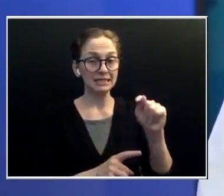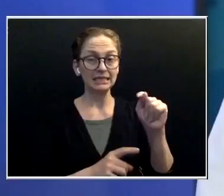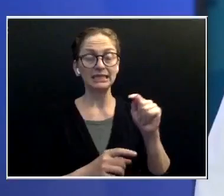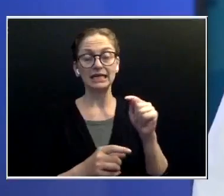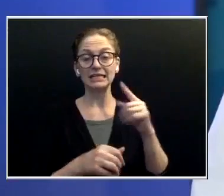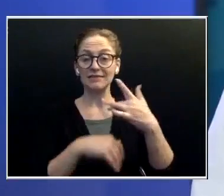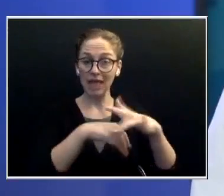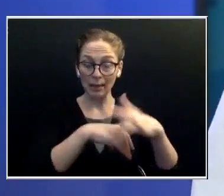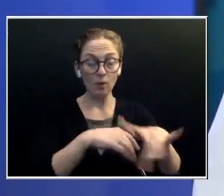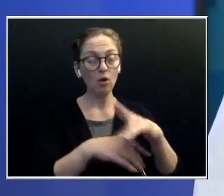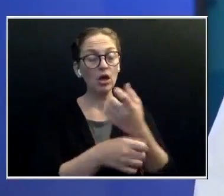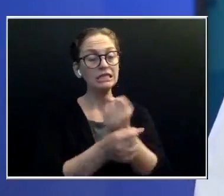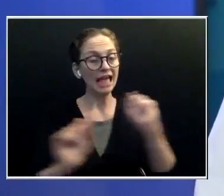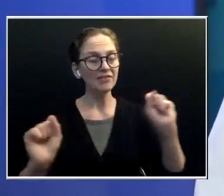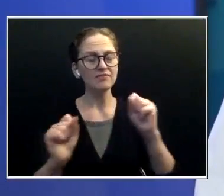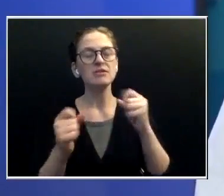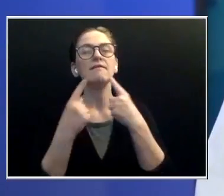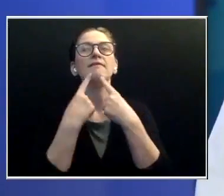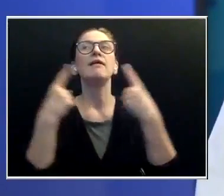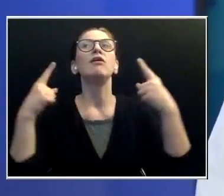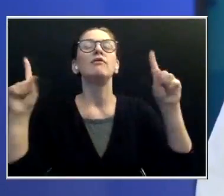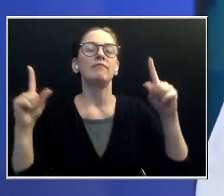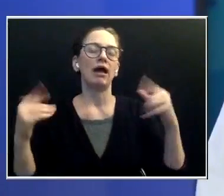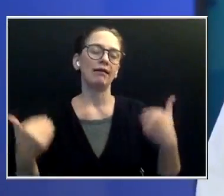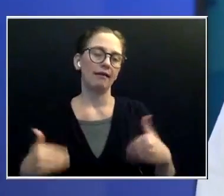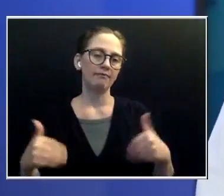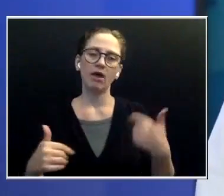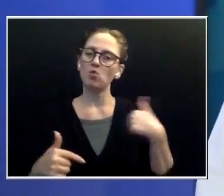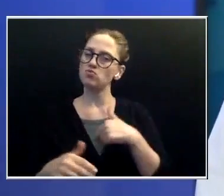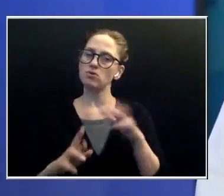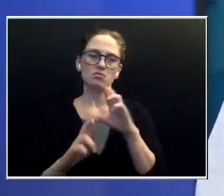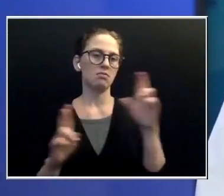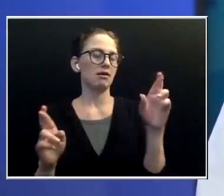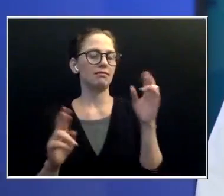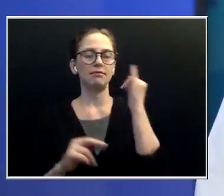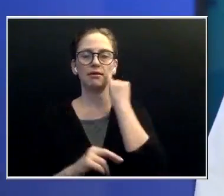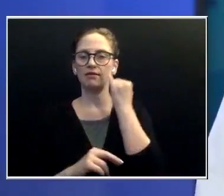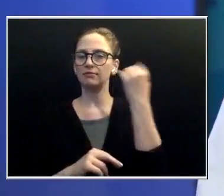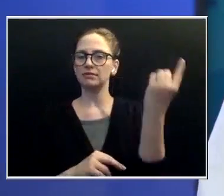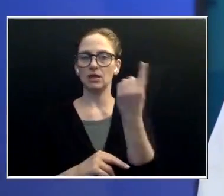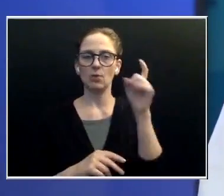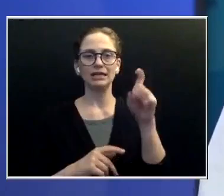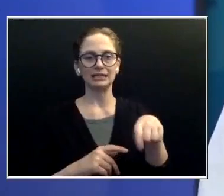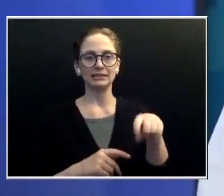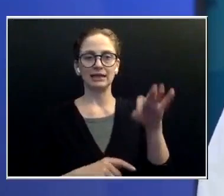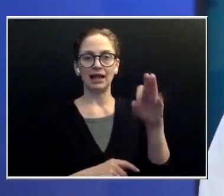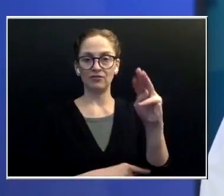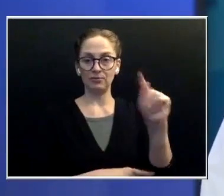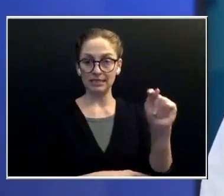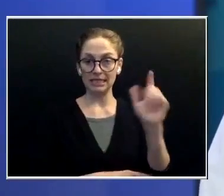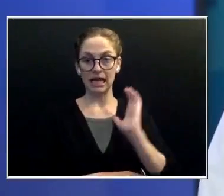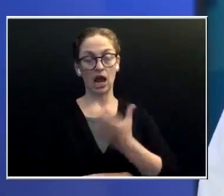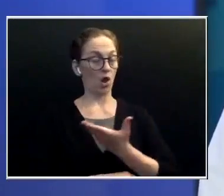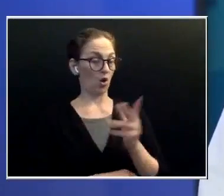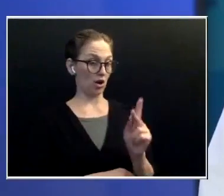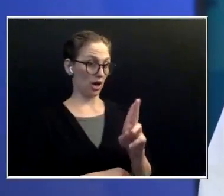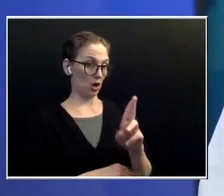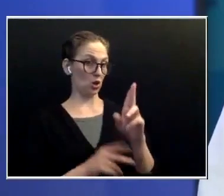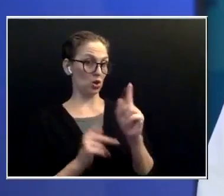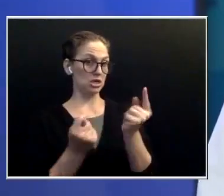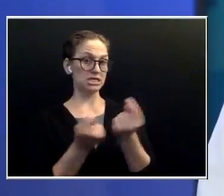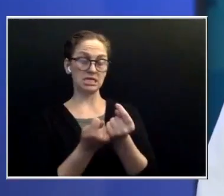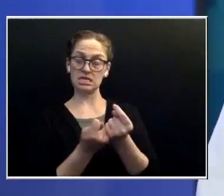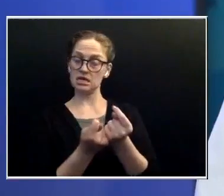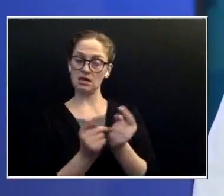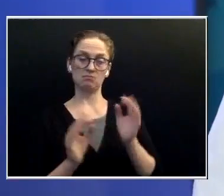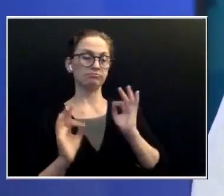are ready to receive any cases. Actually, if someone actually needs actually to transplant, our team at KU is equipped to see these cases. Actually, we can see them as